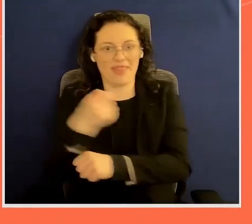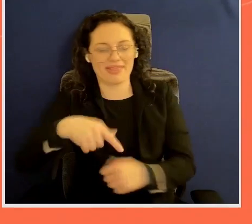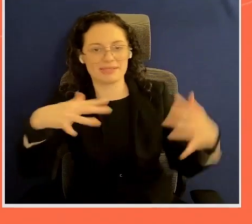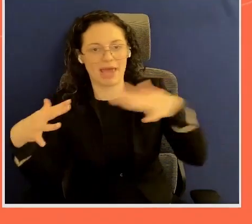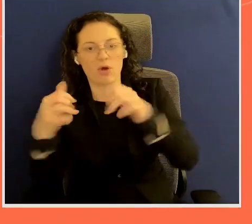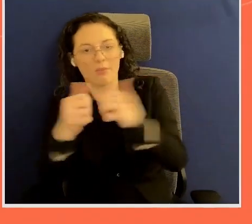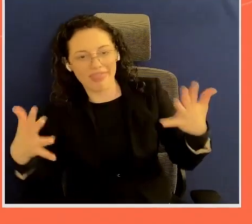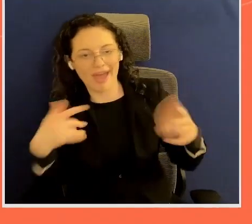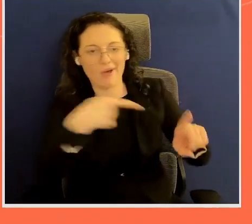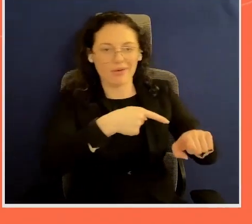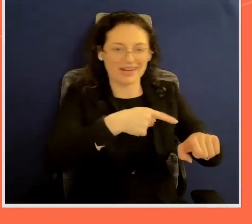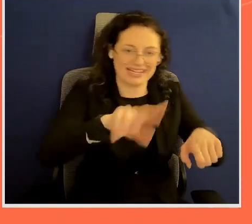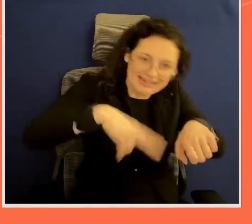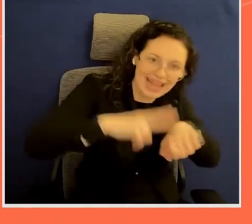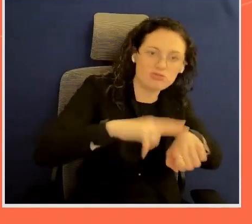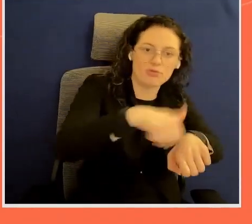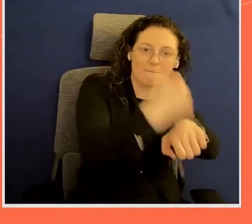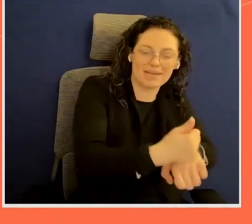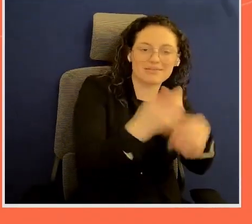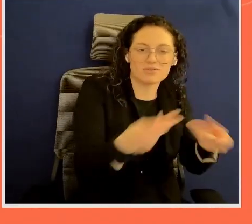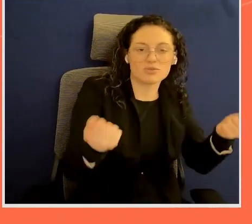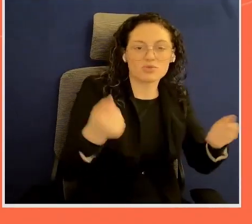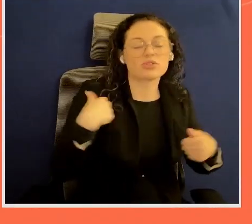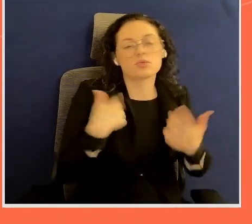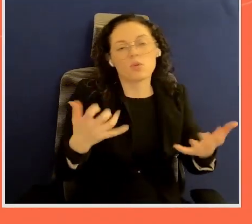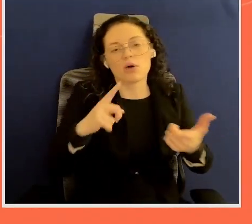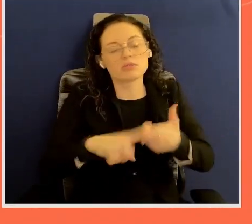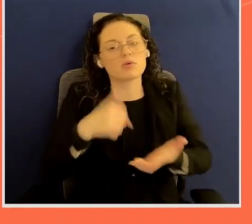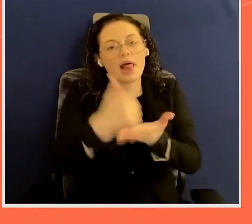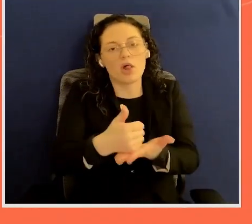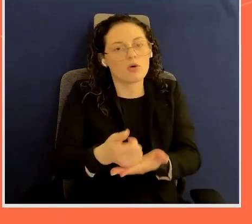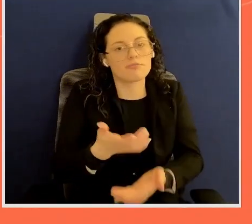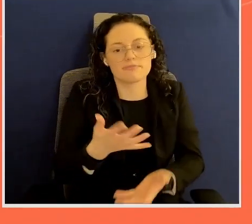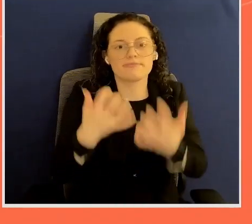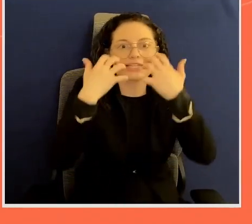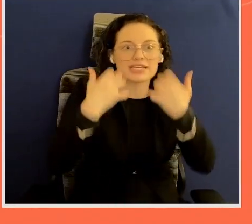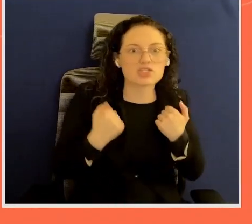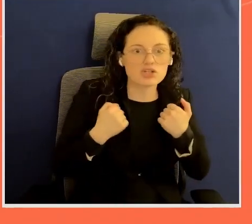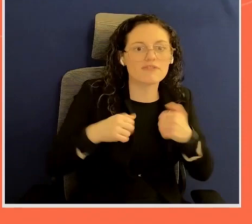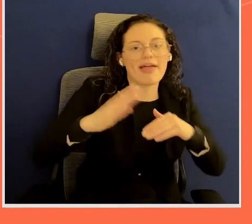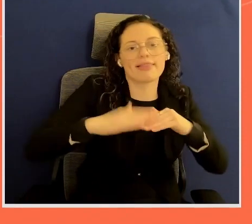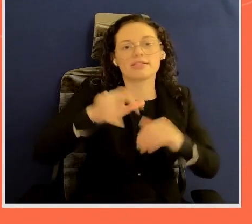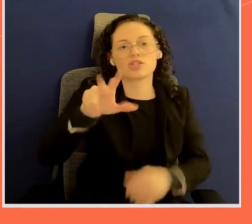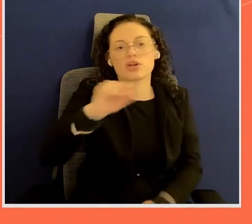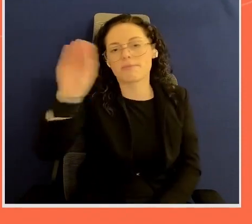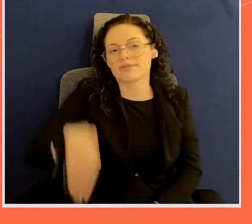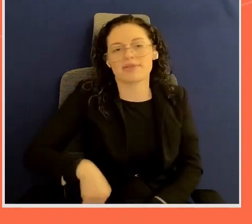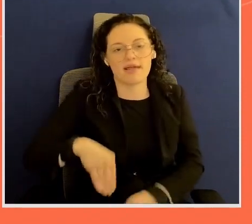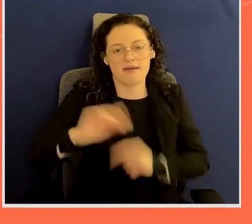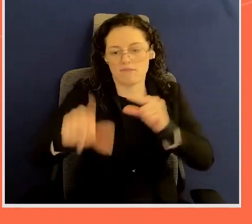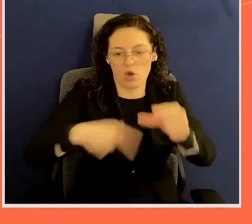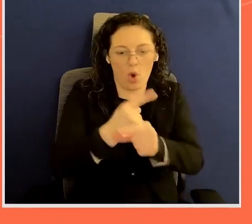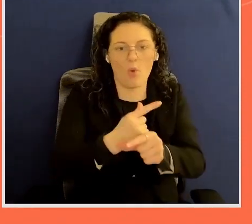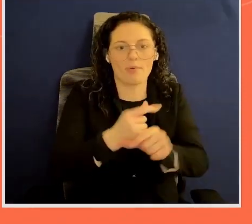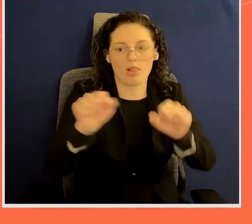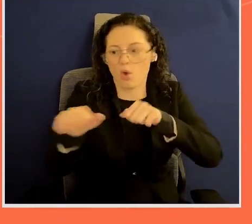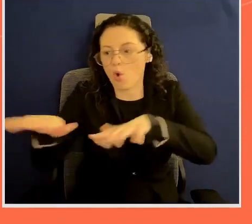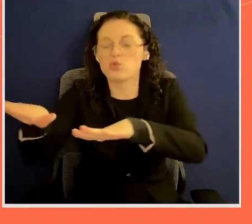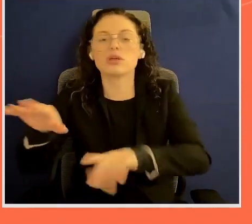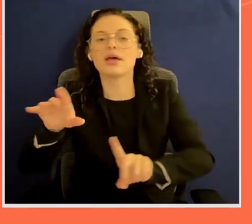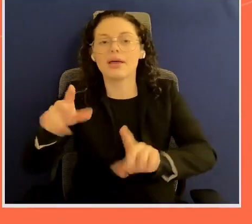can't solve the problem of climate without the help of the ocean, which provides a nature-based solution in